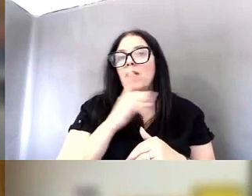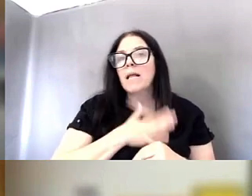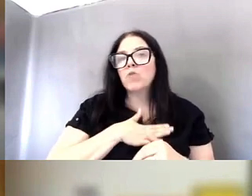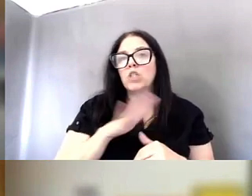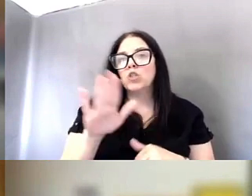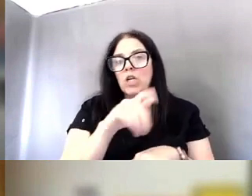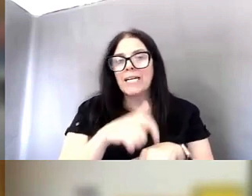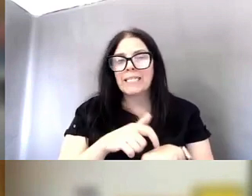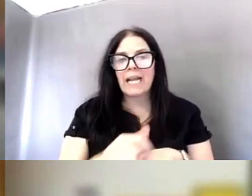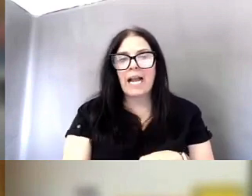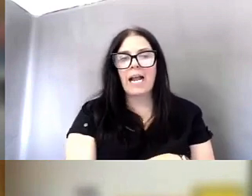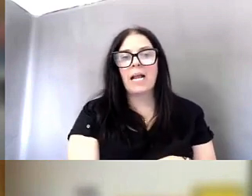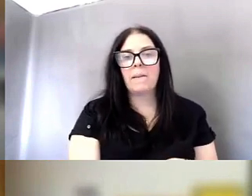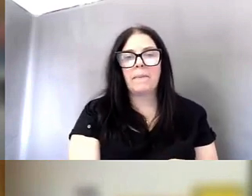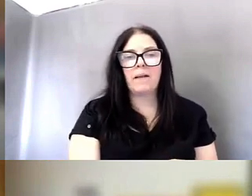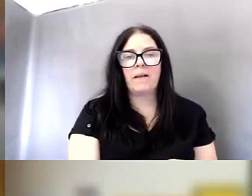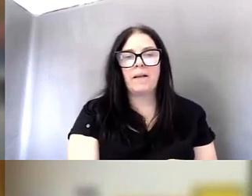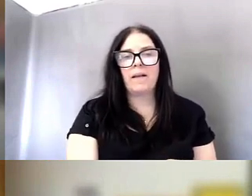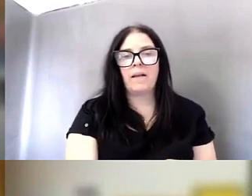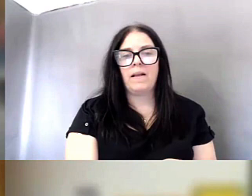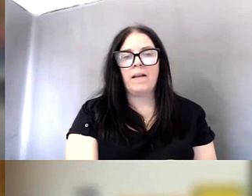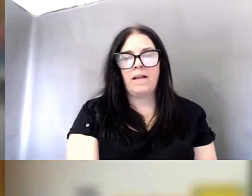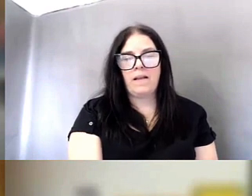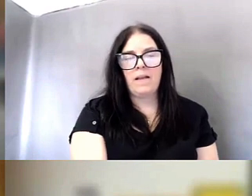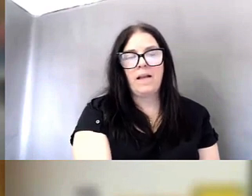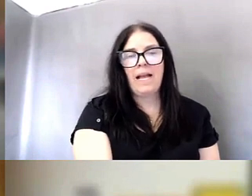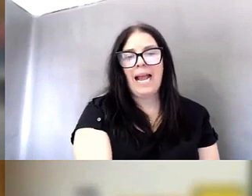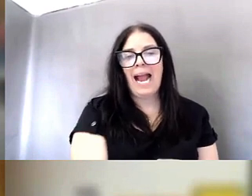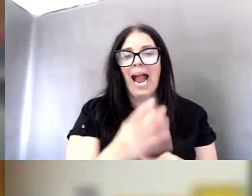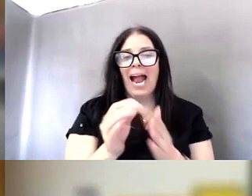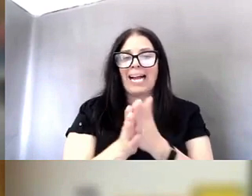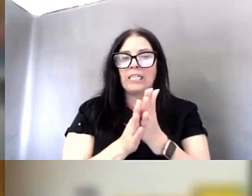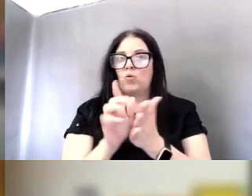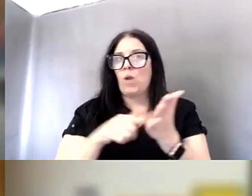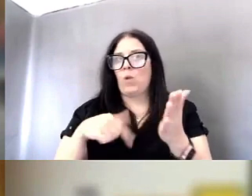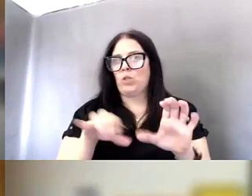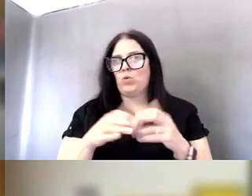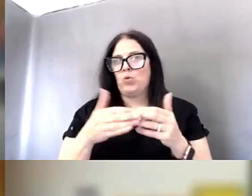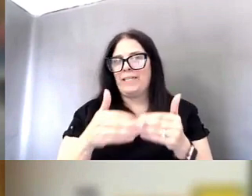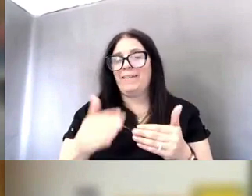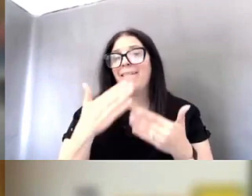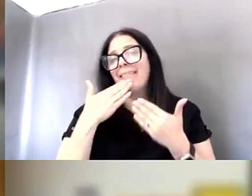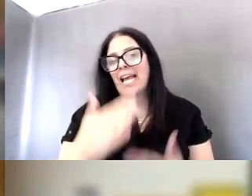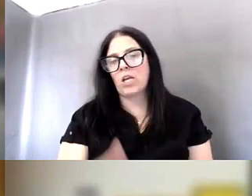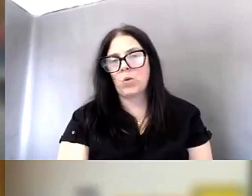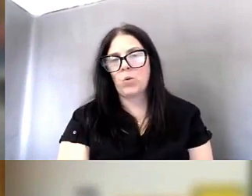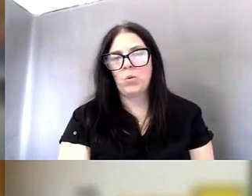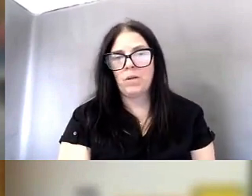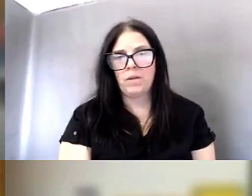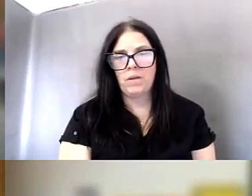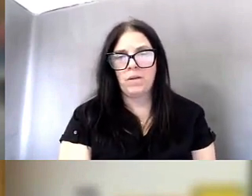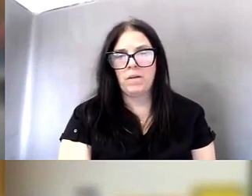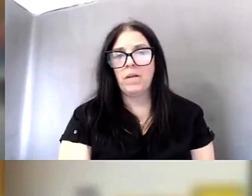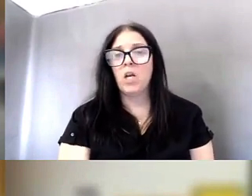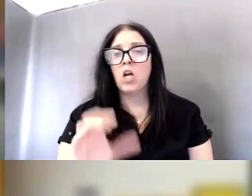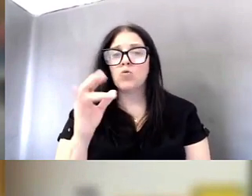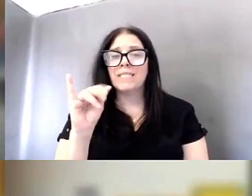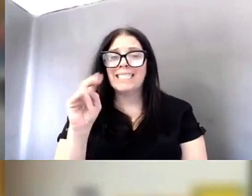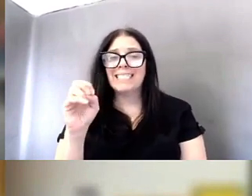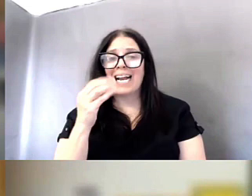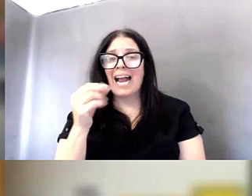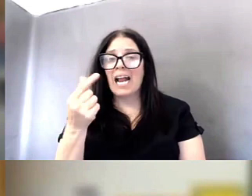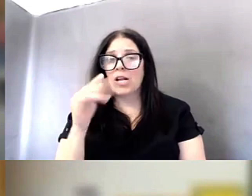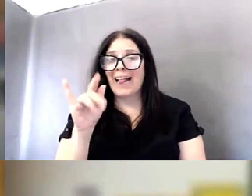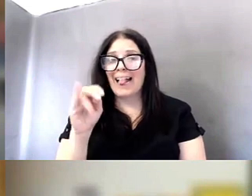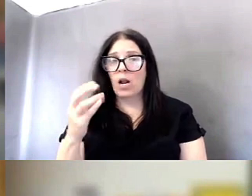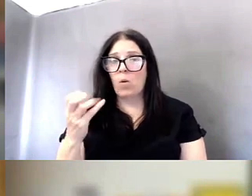time and the interest in what we are doing as well. Thank you. And Christine and Guylaine, any last words before